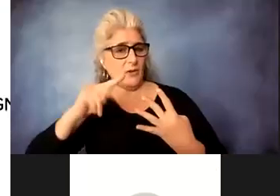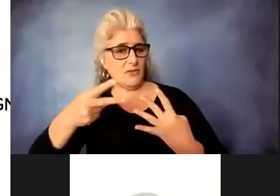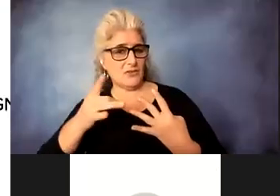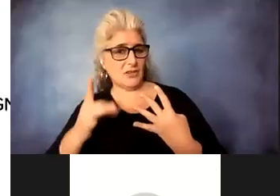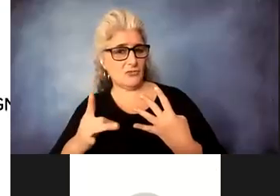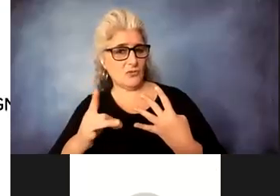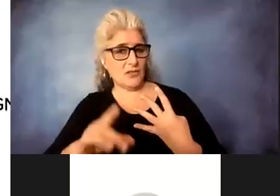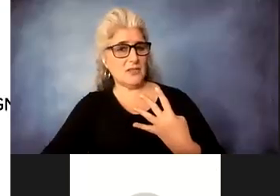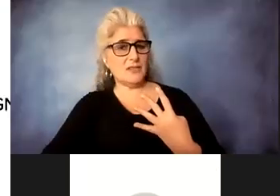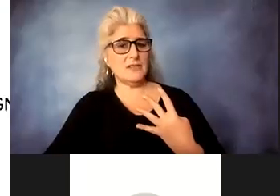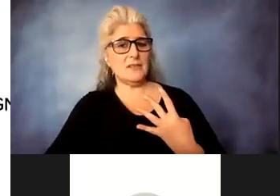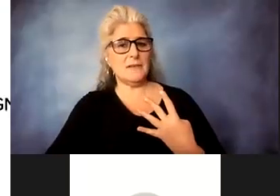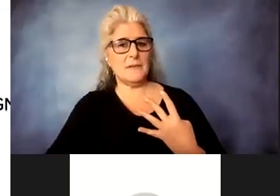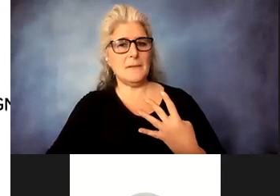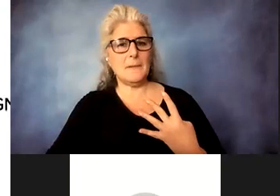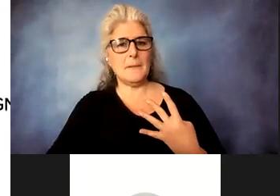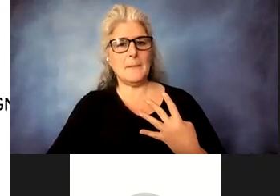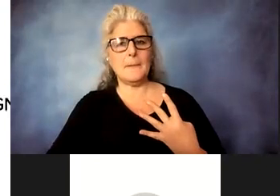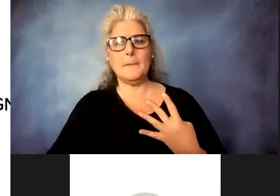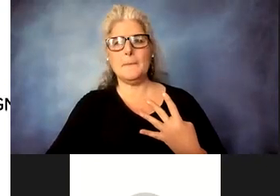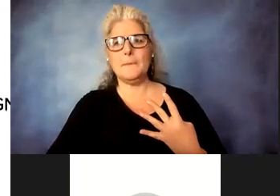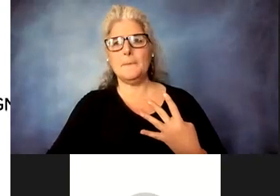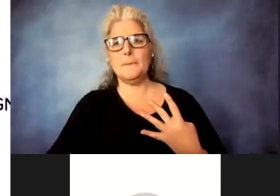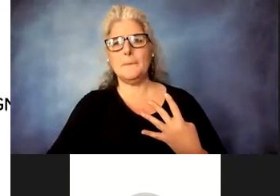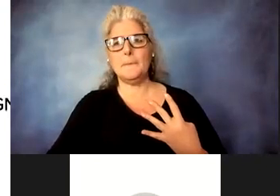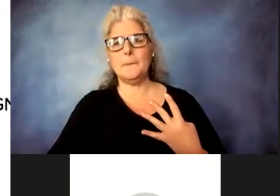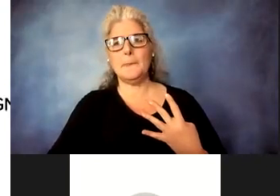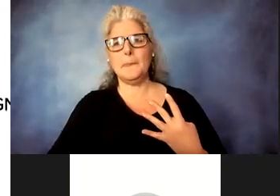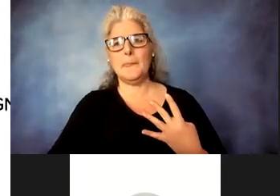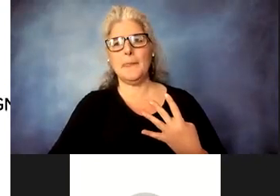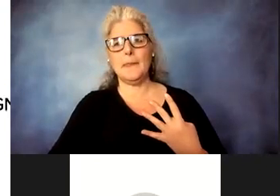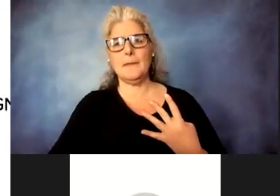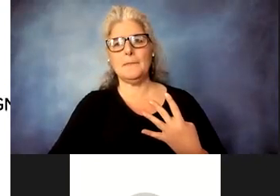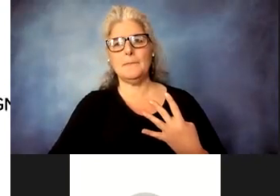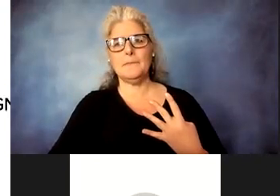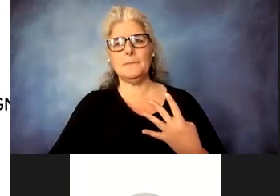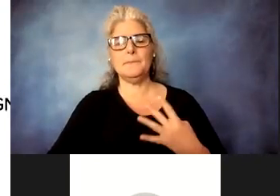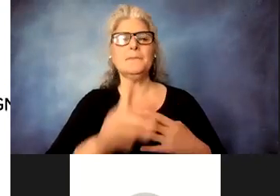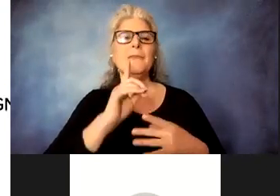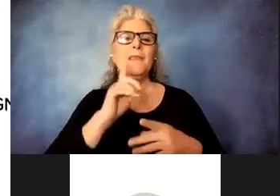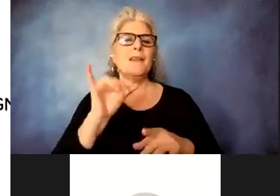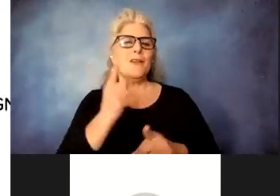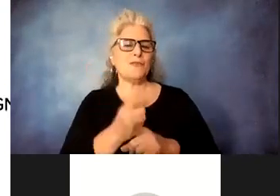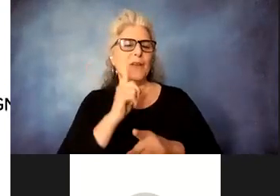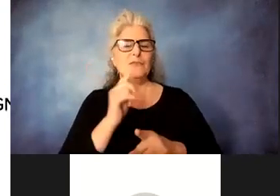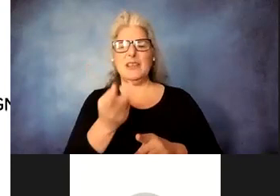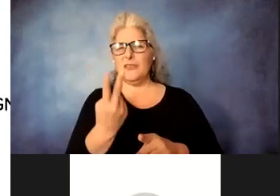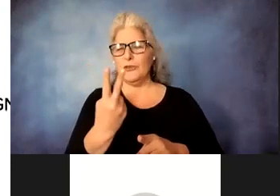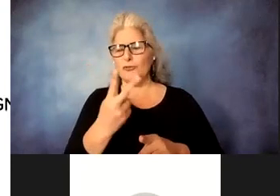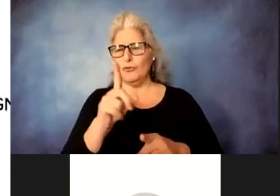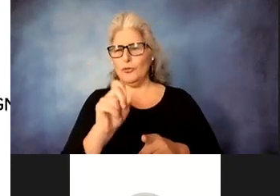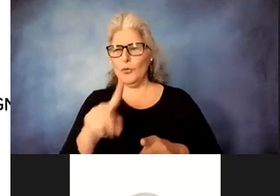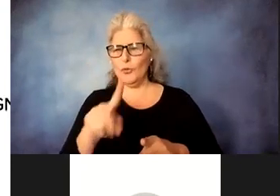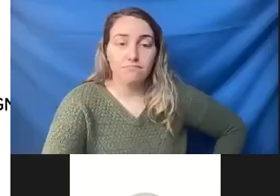Yeah, the question from Lindsay and the question from Helen were basically the same question, just rephrased. Yeah, if you can mark those as done, that